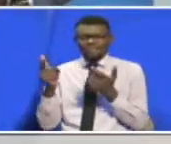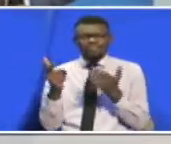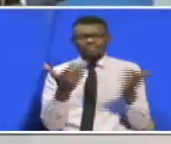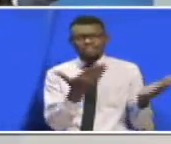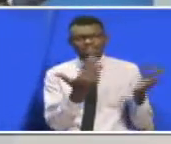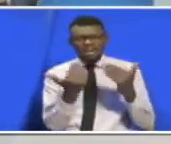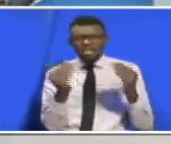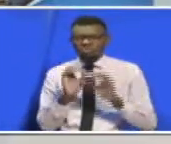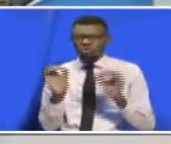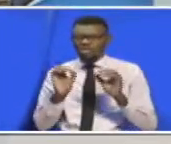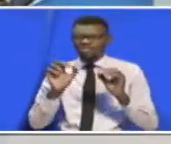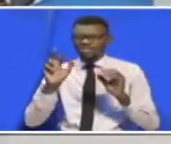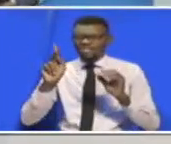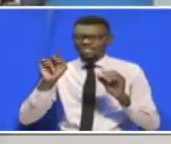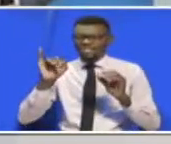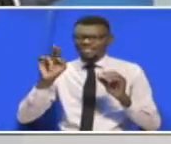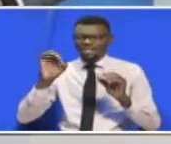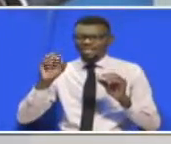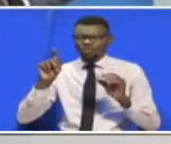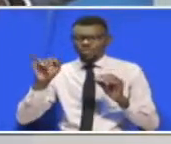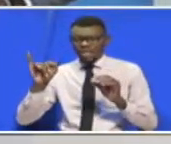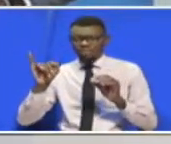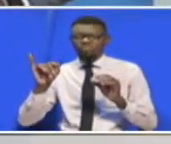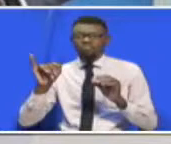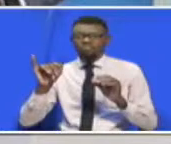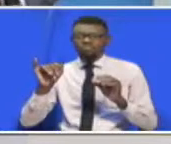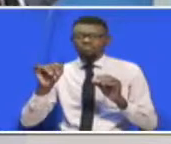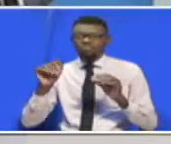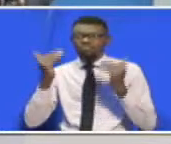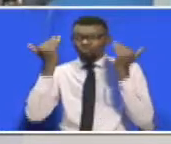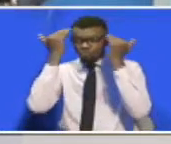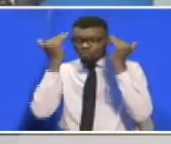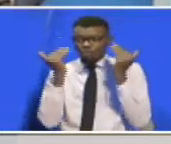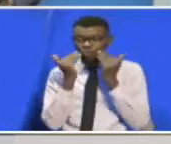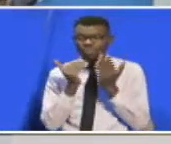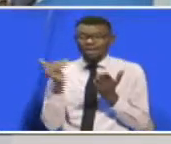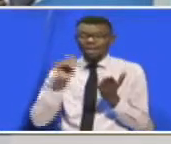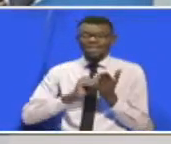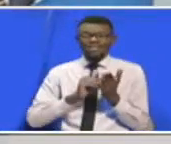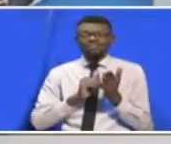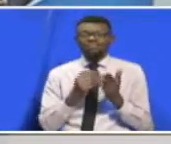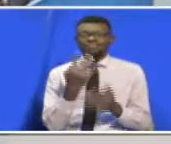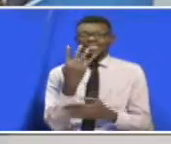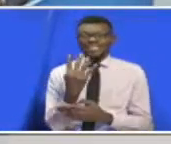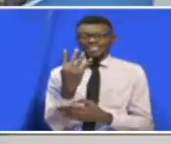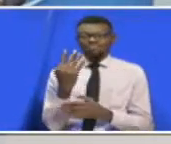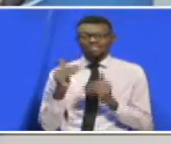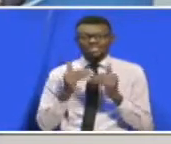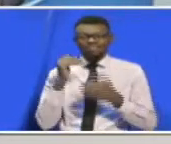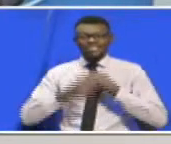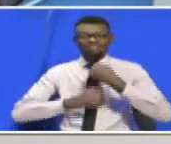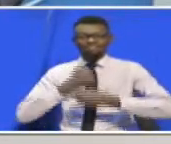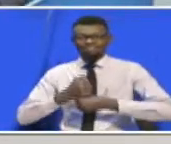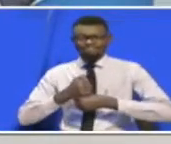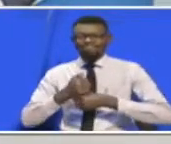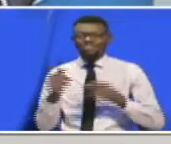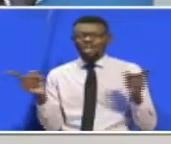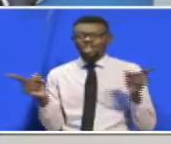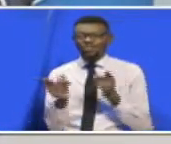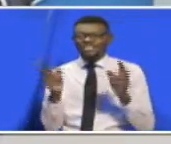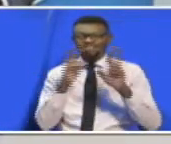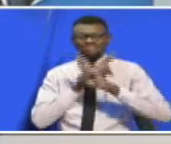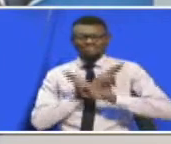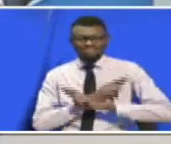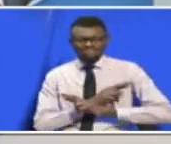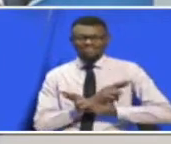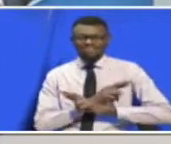court. Kinoti will have his day in court again in April of next year. That's the fourth day. Time now for a short break. On